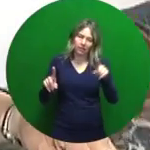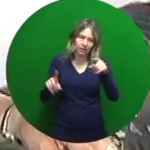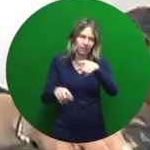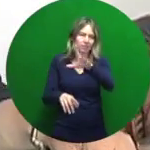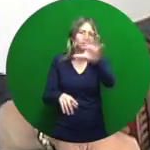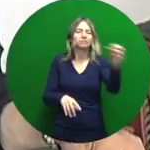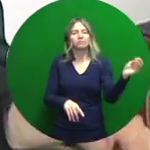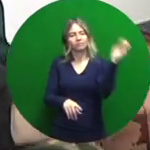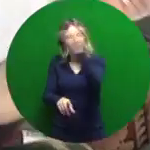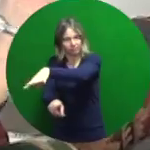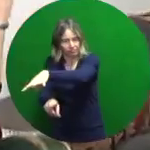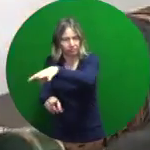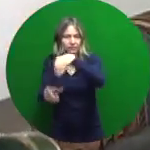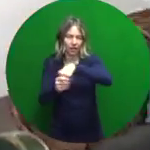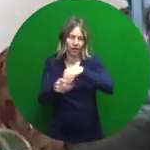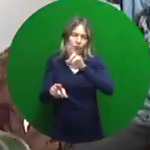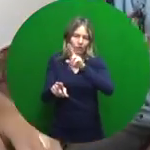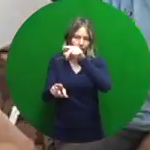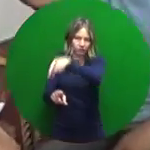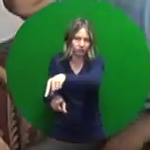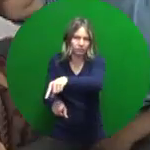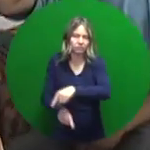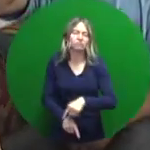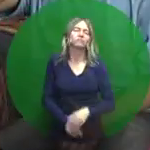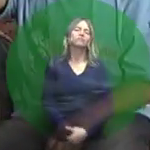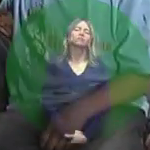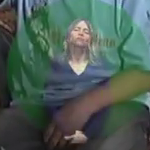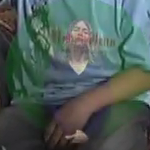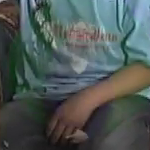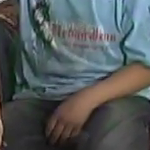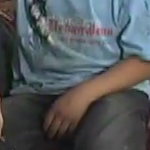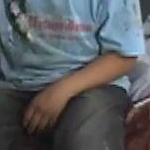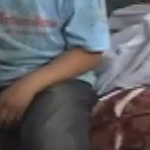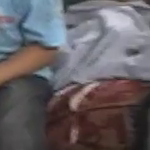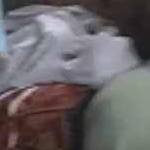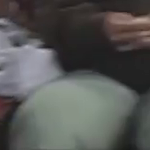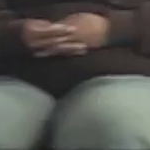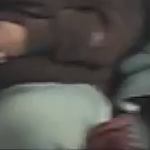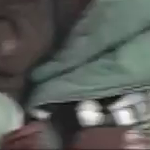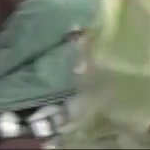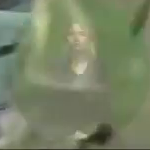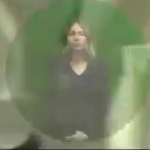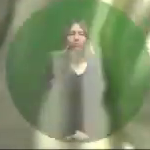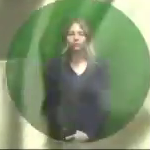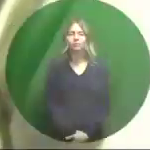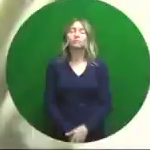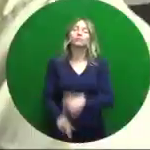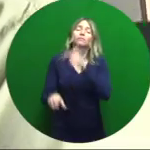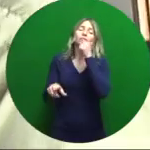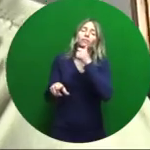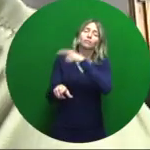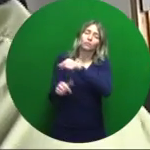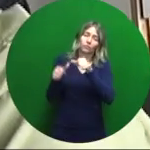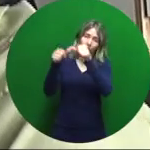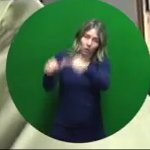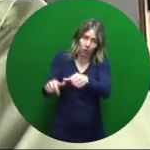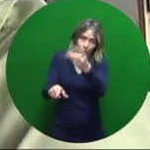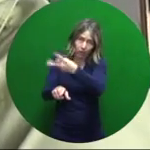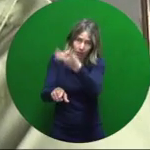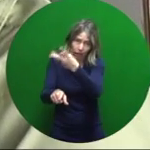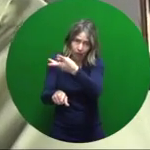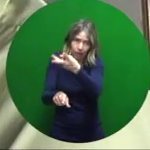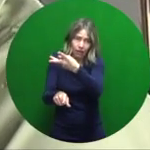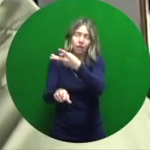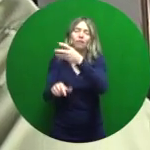Winnipeg milin niya labulak po kakinuwa at tuwang. When she was down in Winnipeg, she would be staying